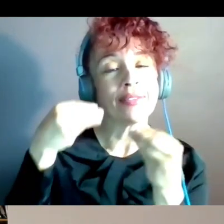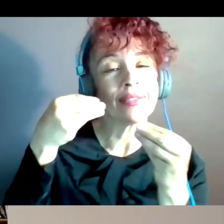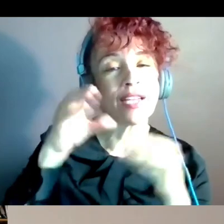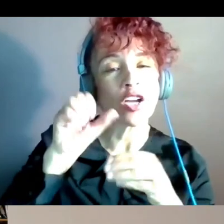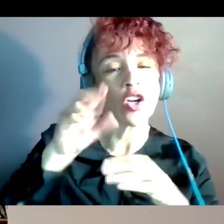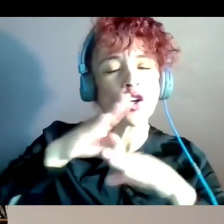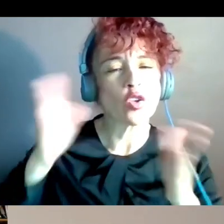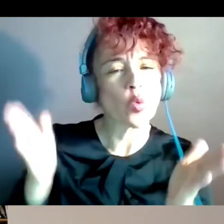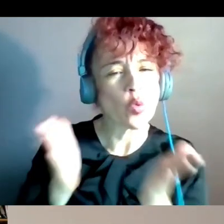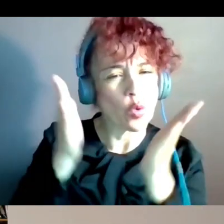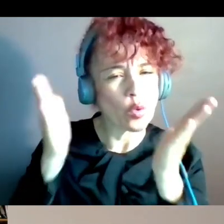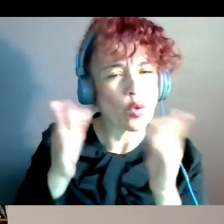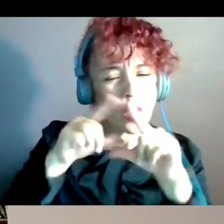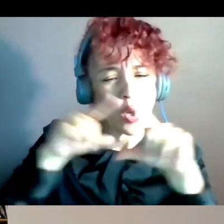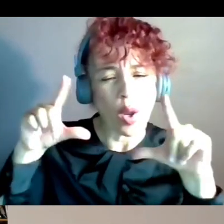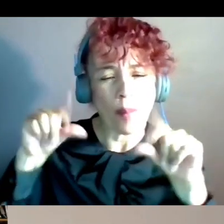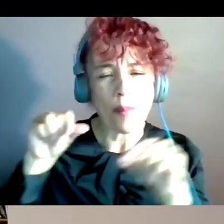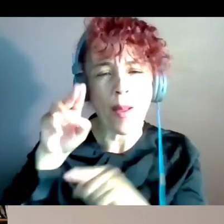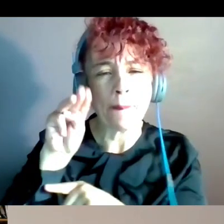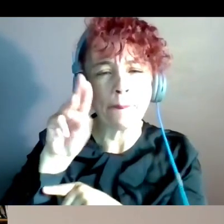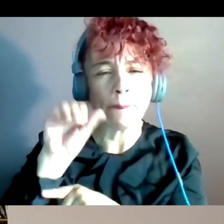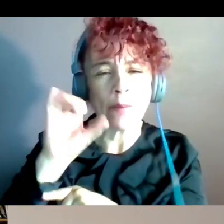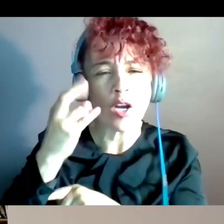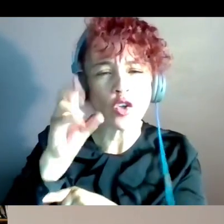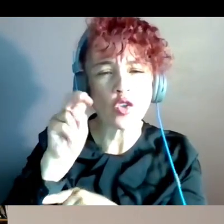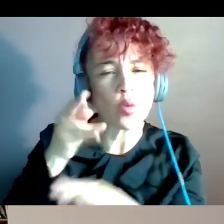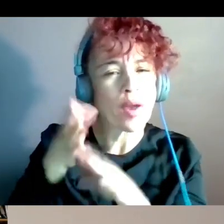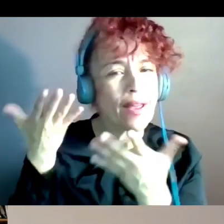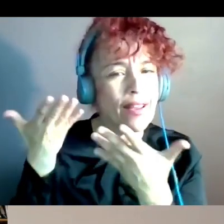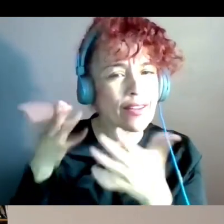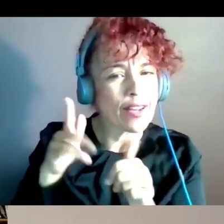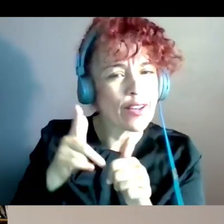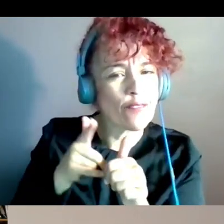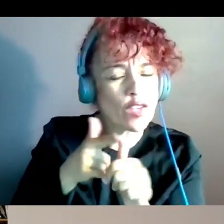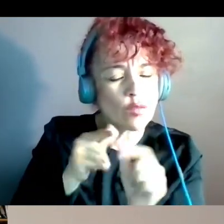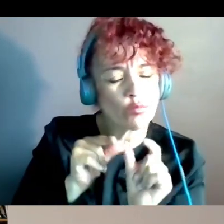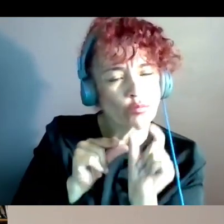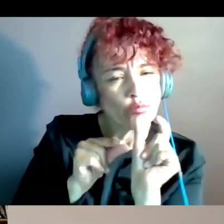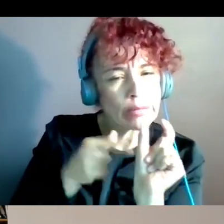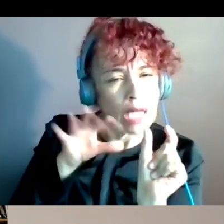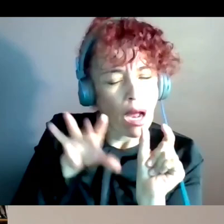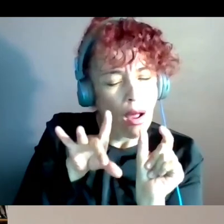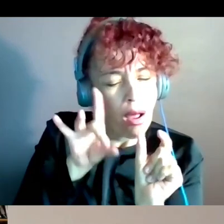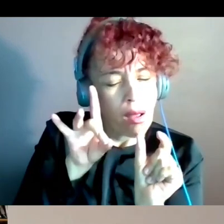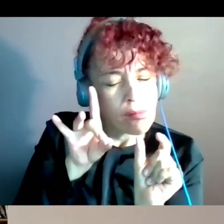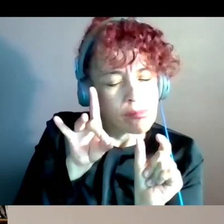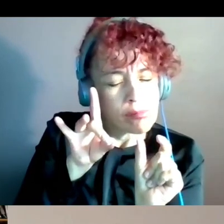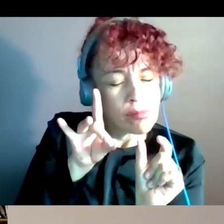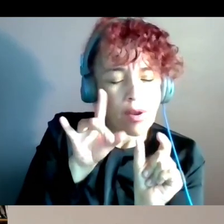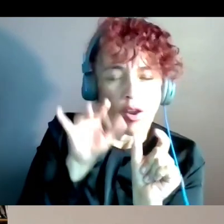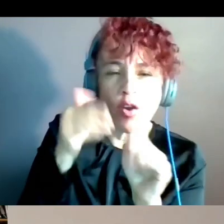and encouraged him to carve a mushroom. Shortly after completing his first piece, he discovered and joined the New